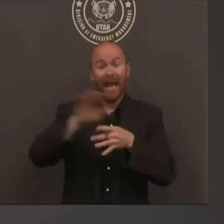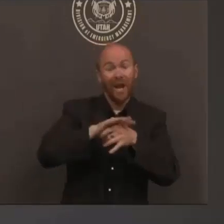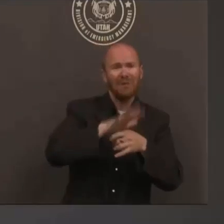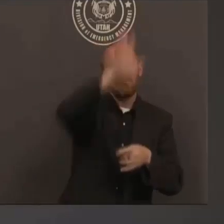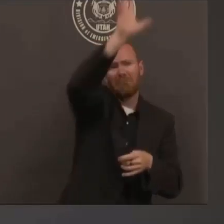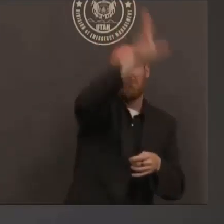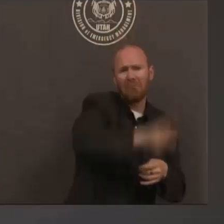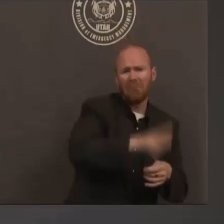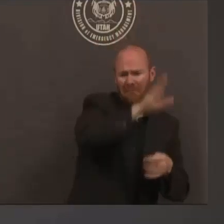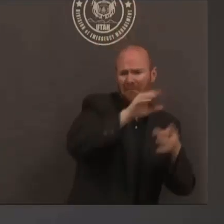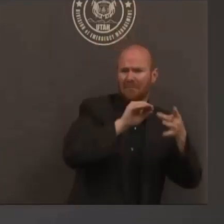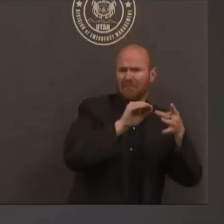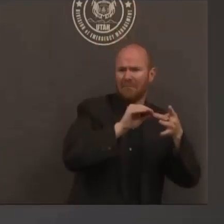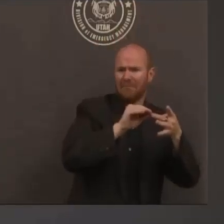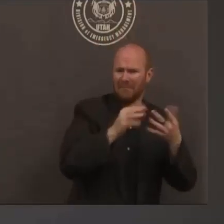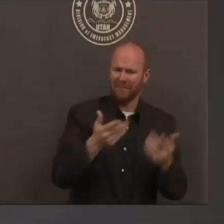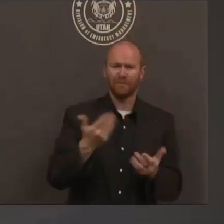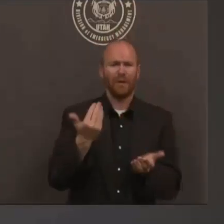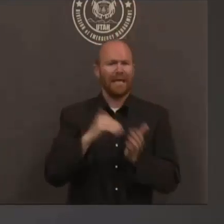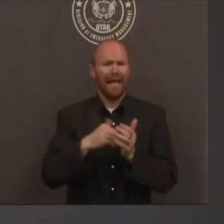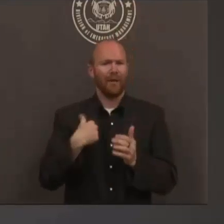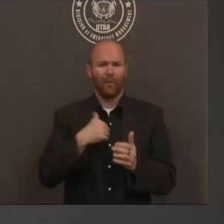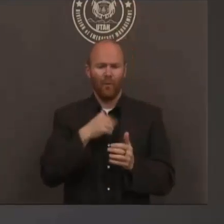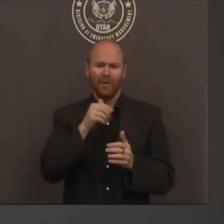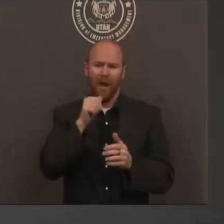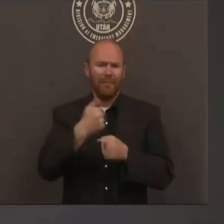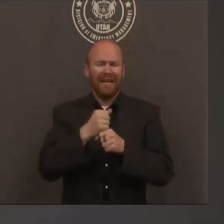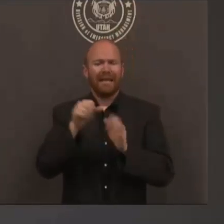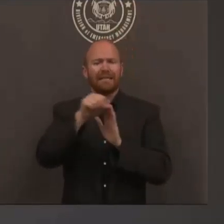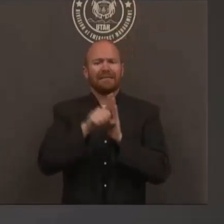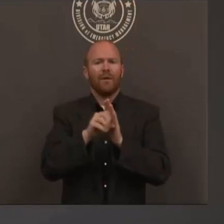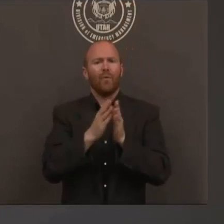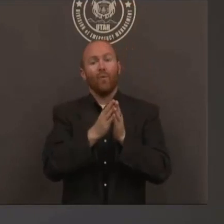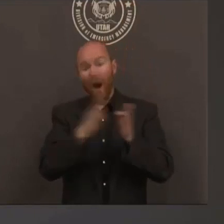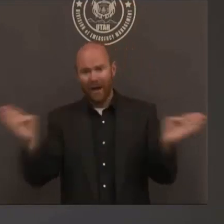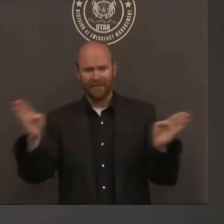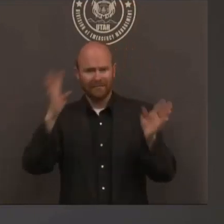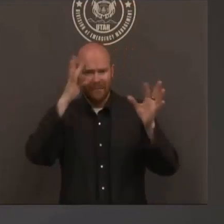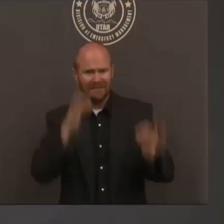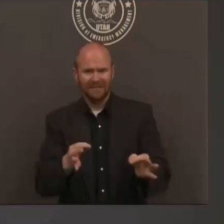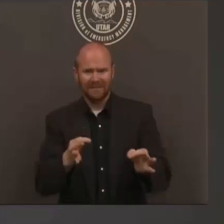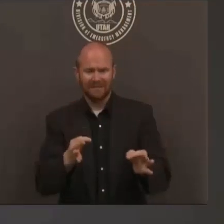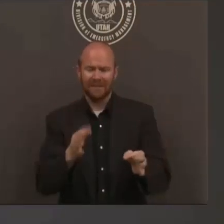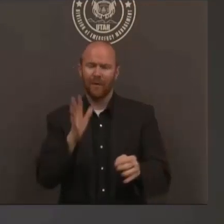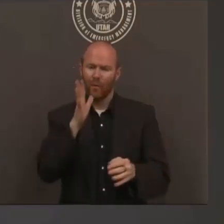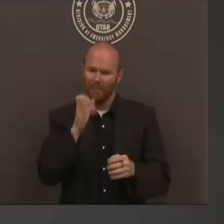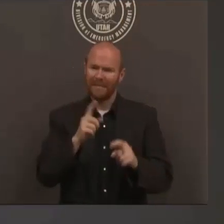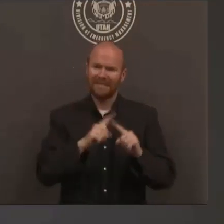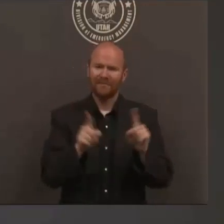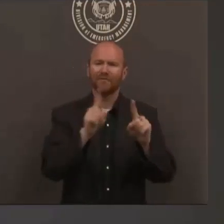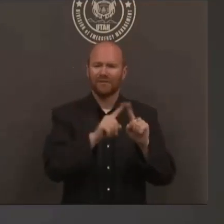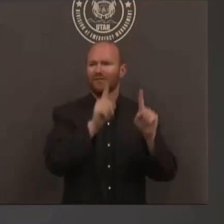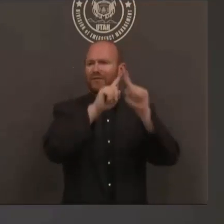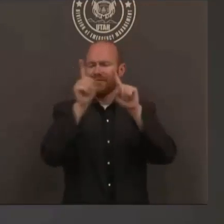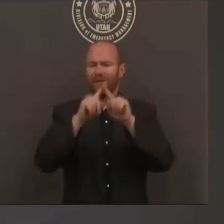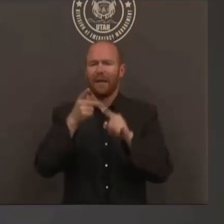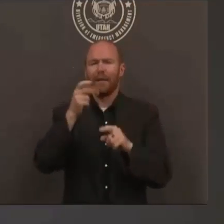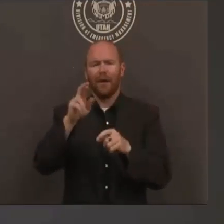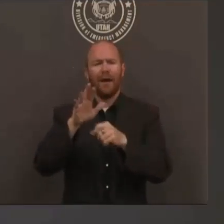what to do, and then we'll make a decision on a statewide basis, but it may be different, may not be all the same.